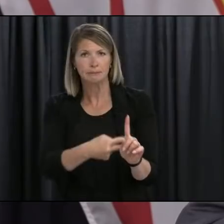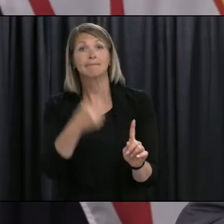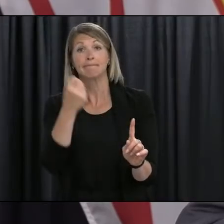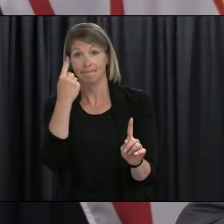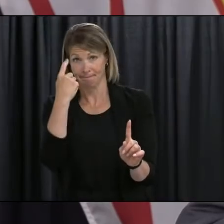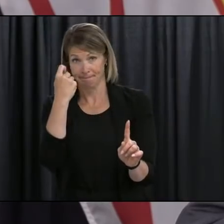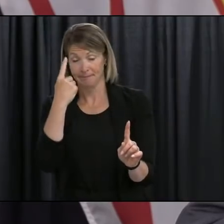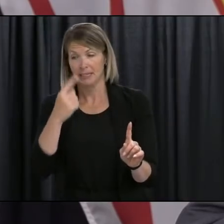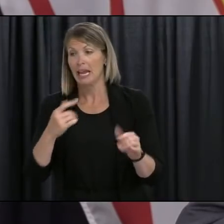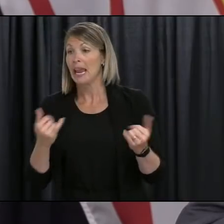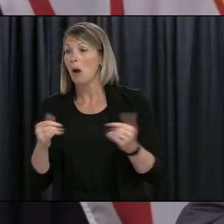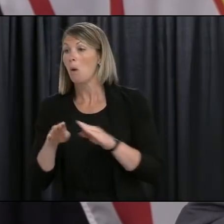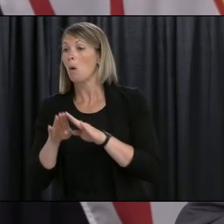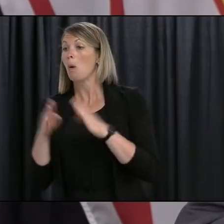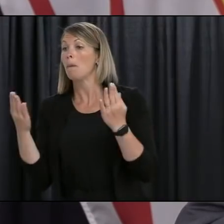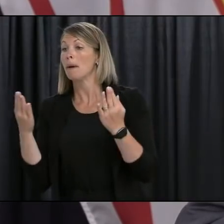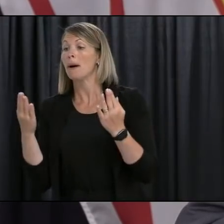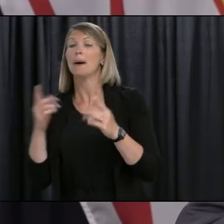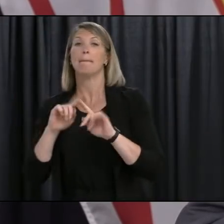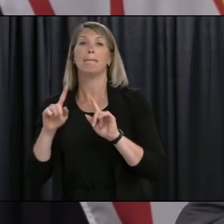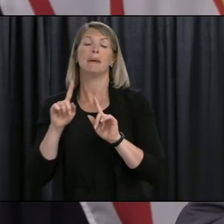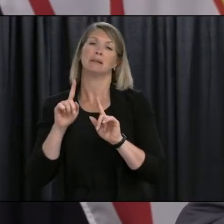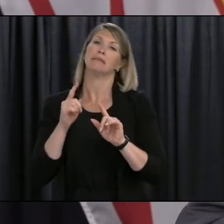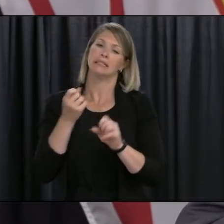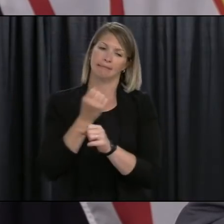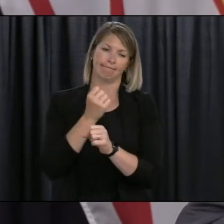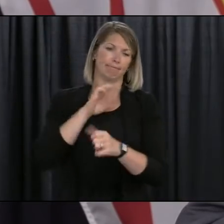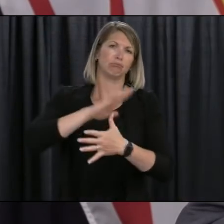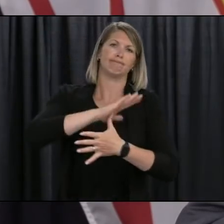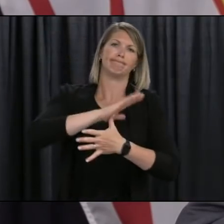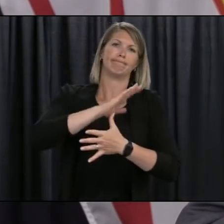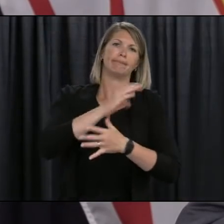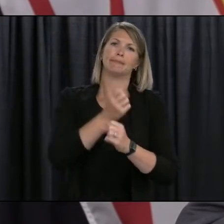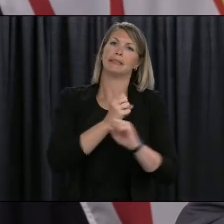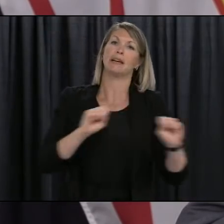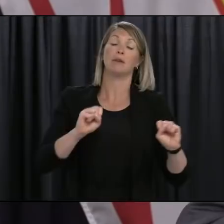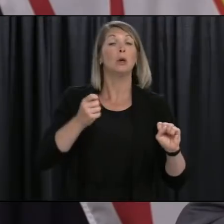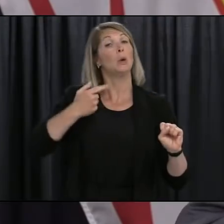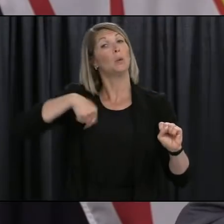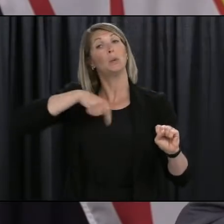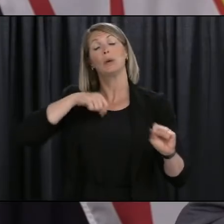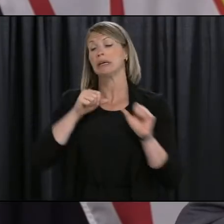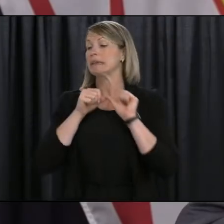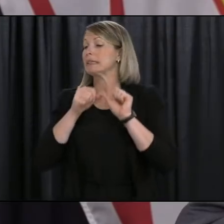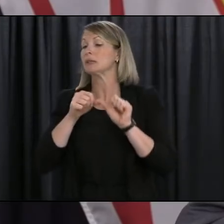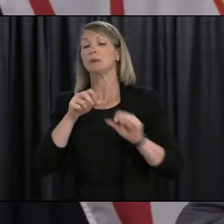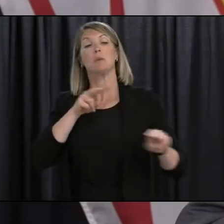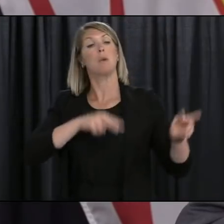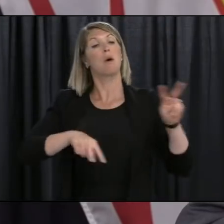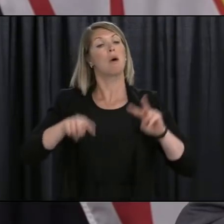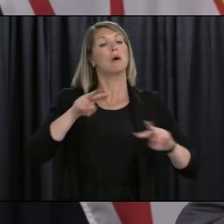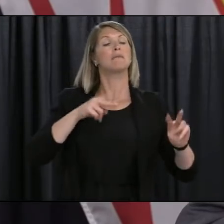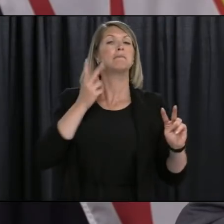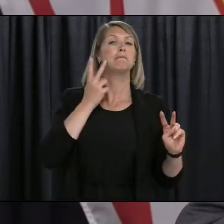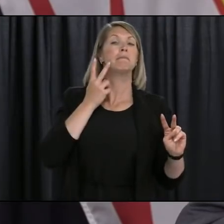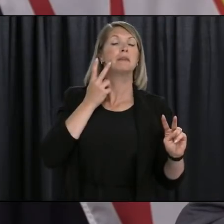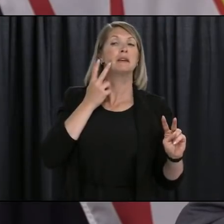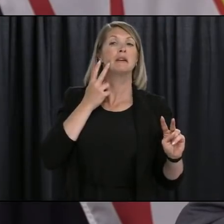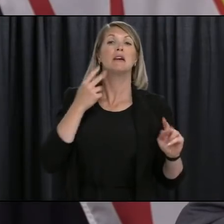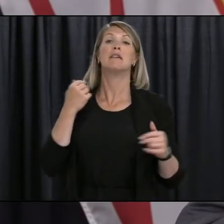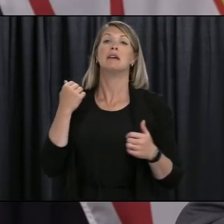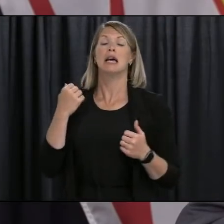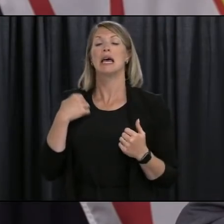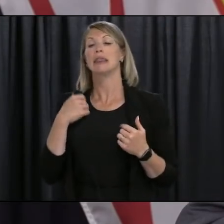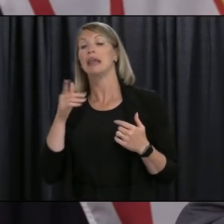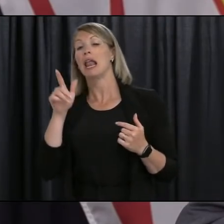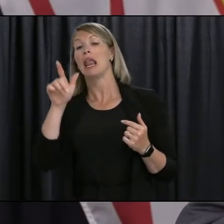customers, front and center. So, continue to monitor it over time. If indeed we see in the future where this can be done in a more